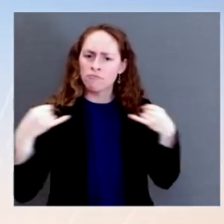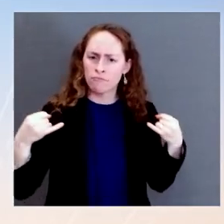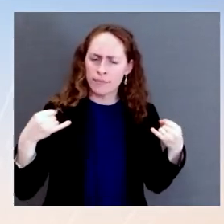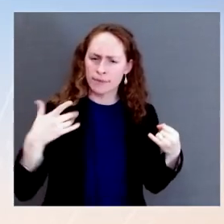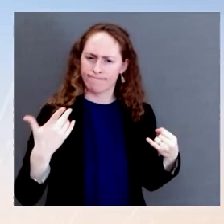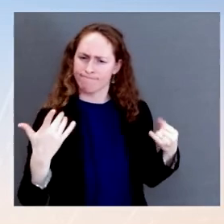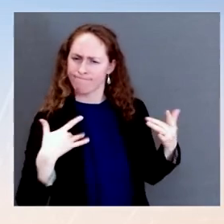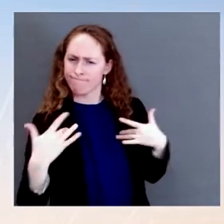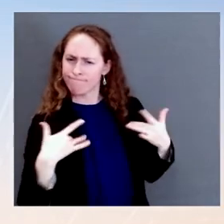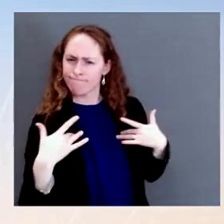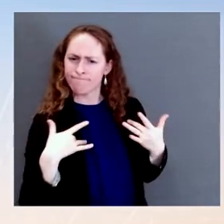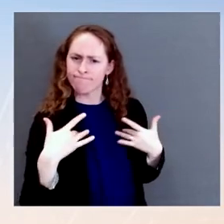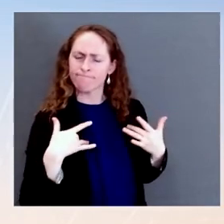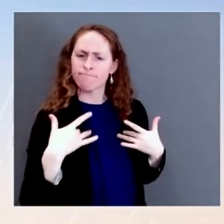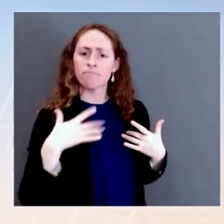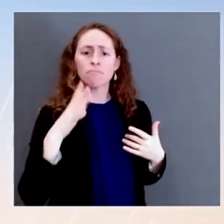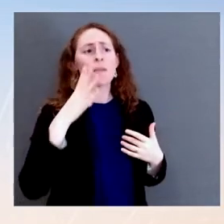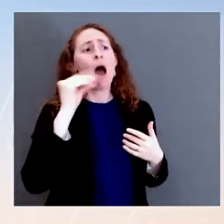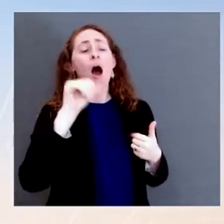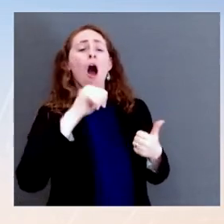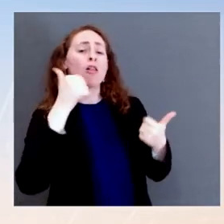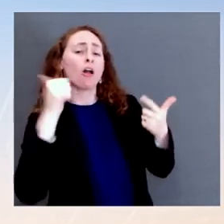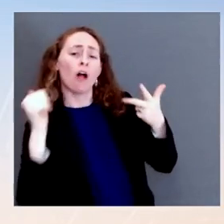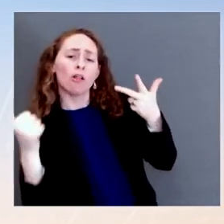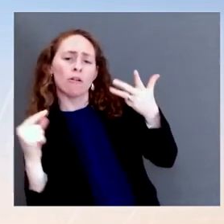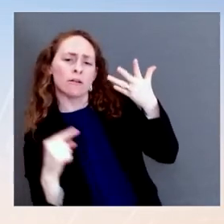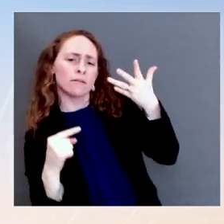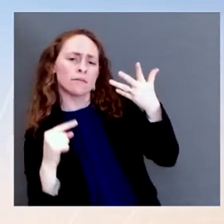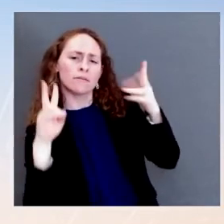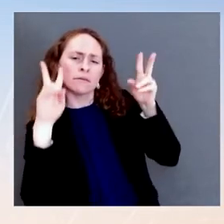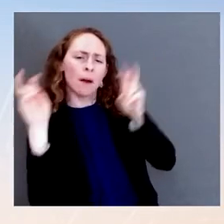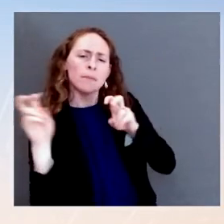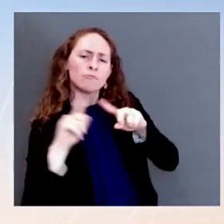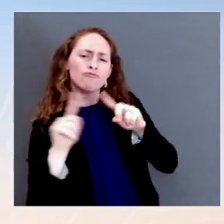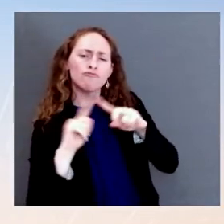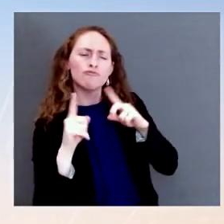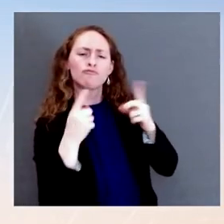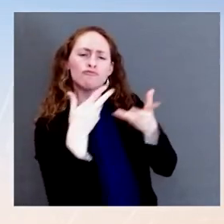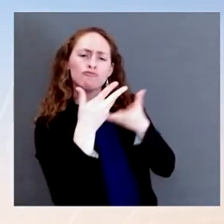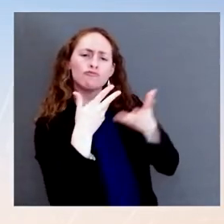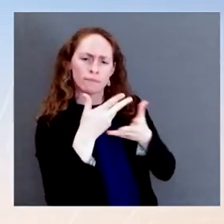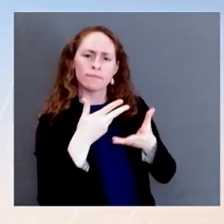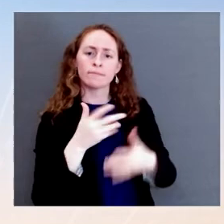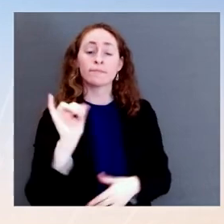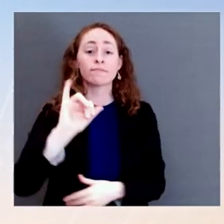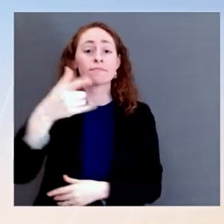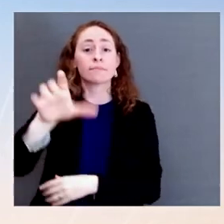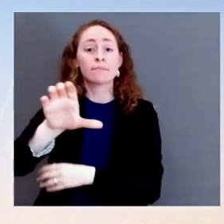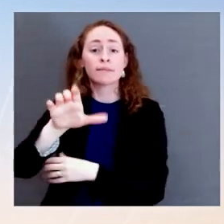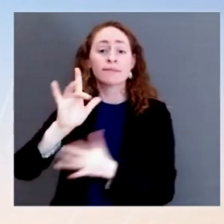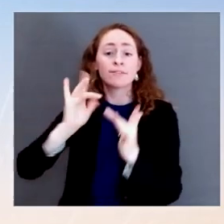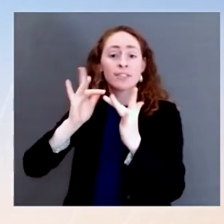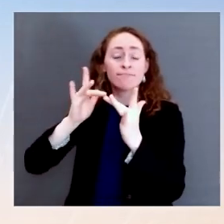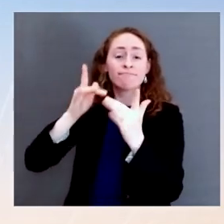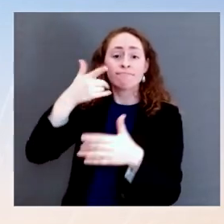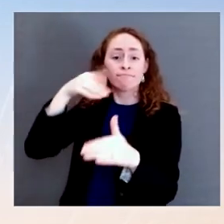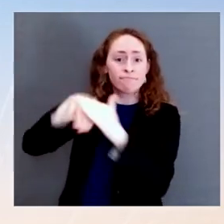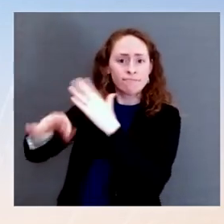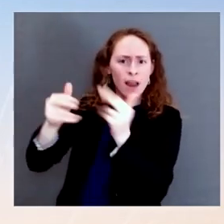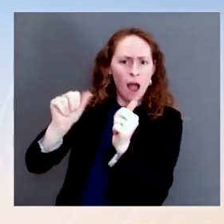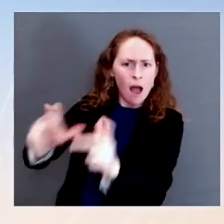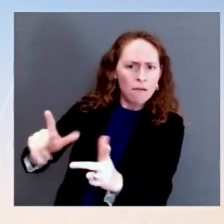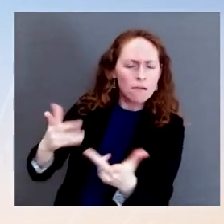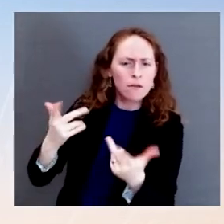Russia relationship, including strategic stability, cyber, and regional issues. But you can certainly expect that